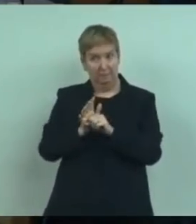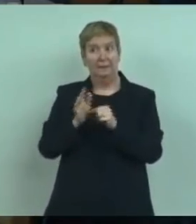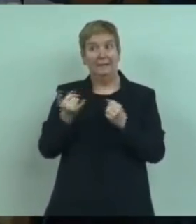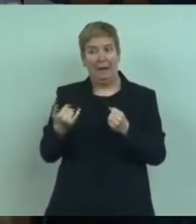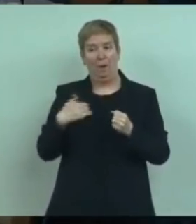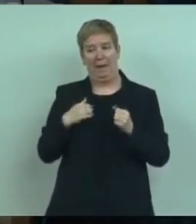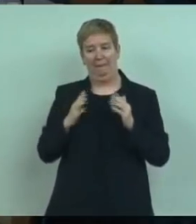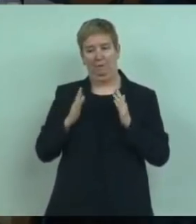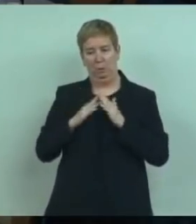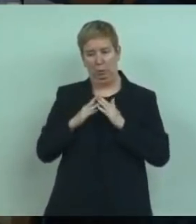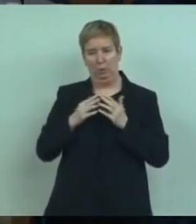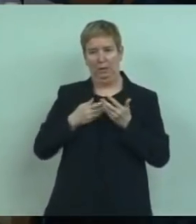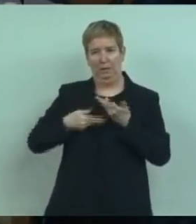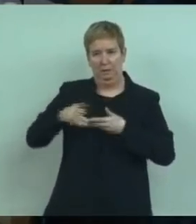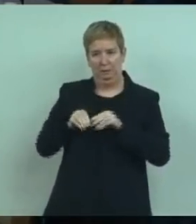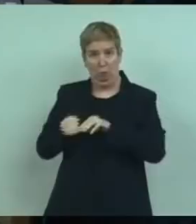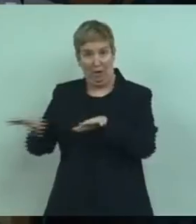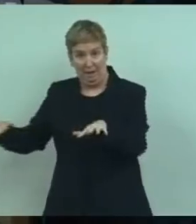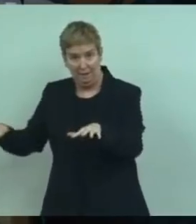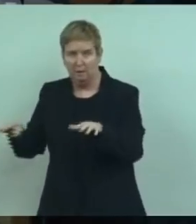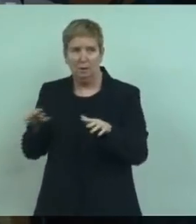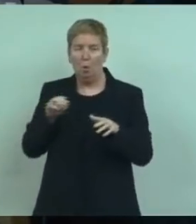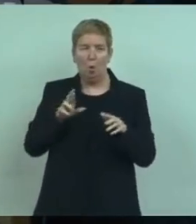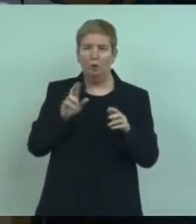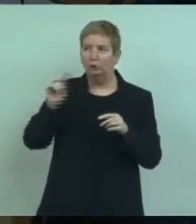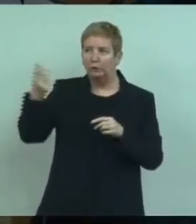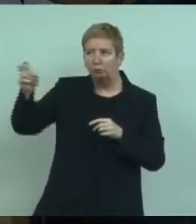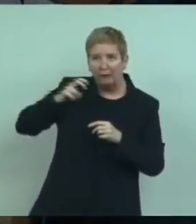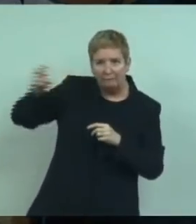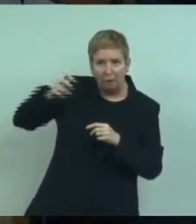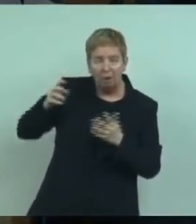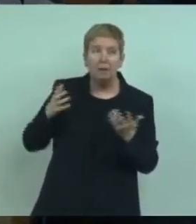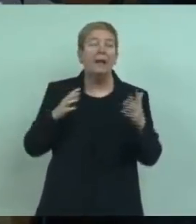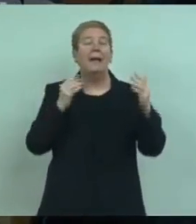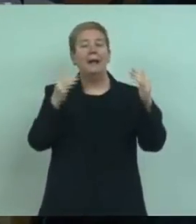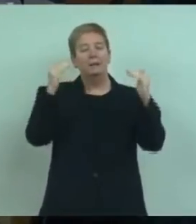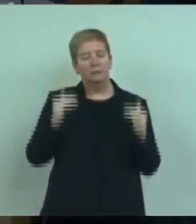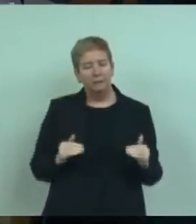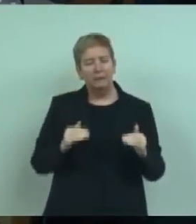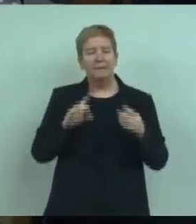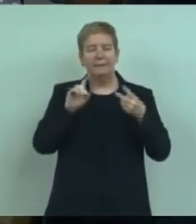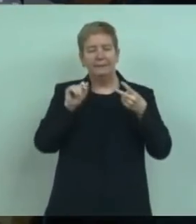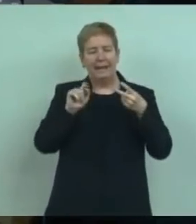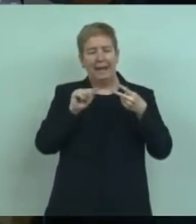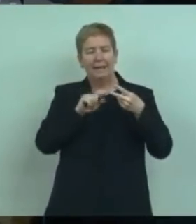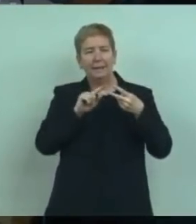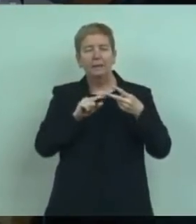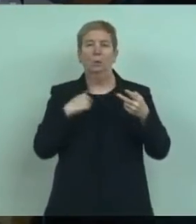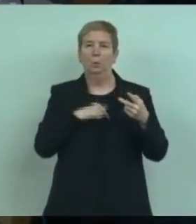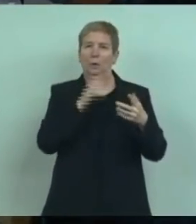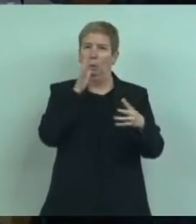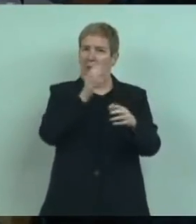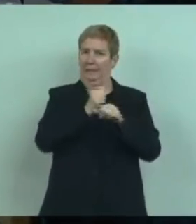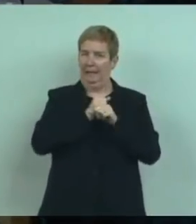ones do, if not. And secondly, I wanted to follow up to ask more about the data that will be released. Will we